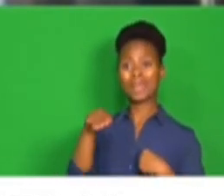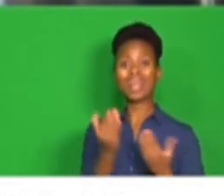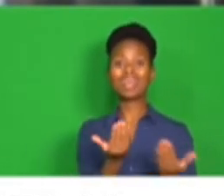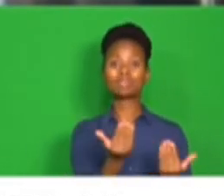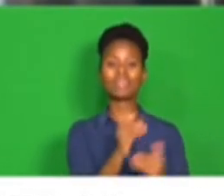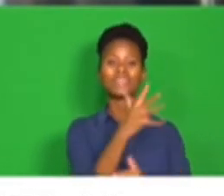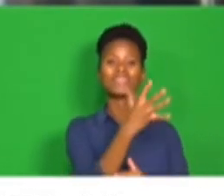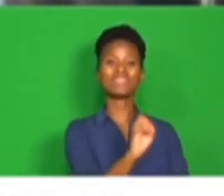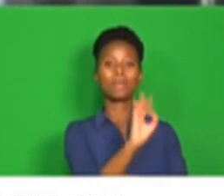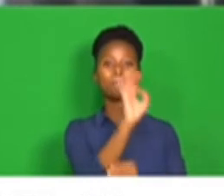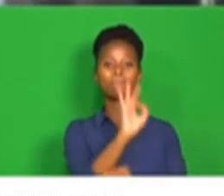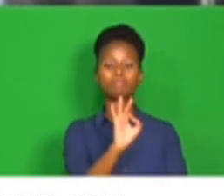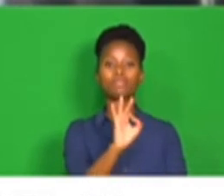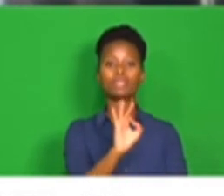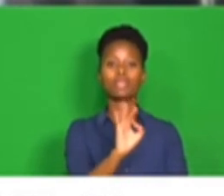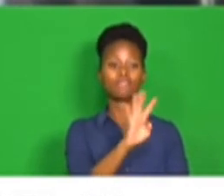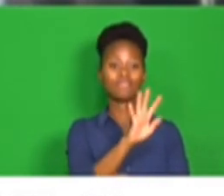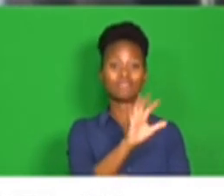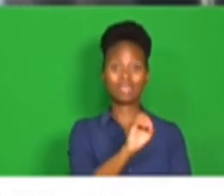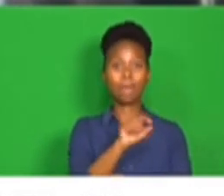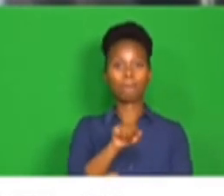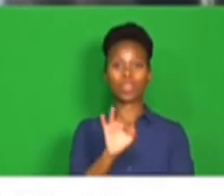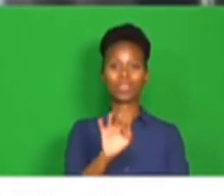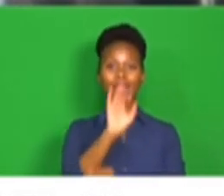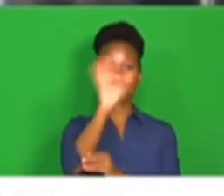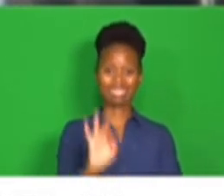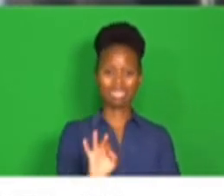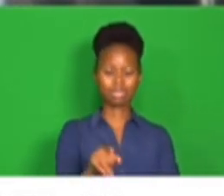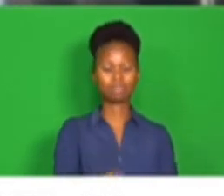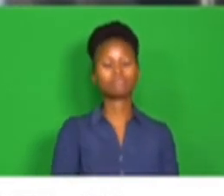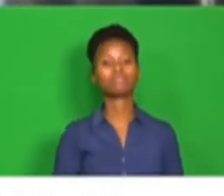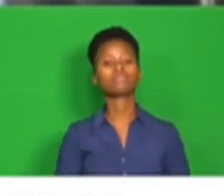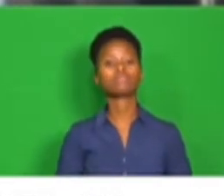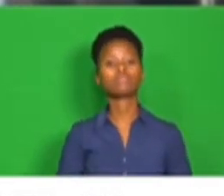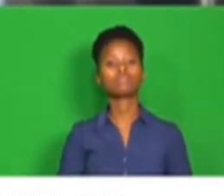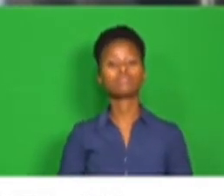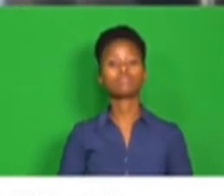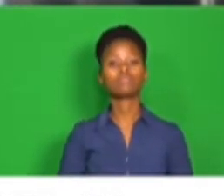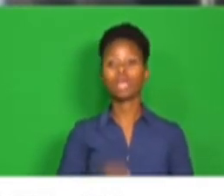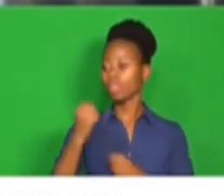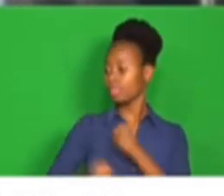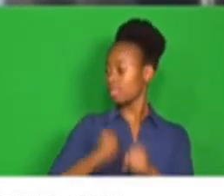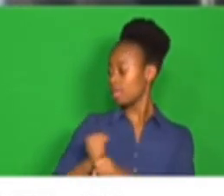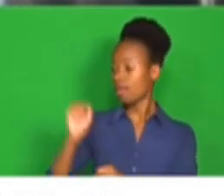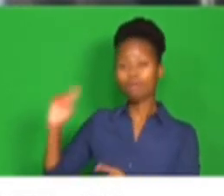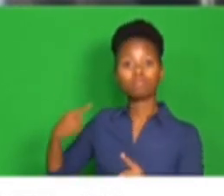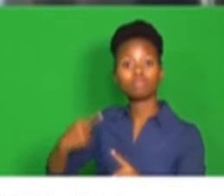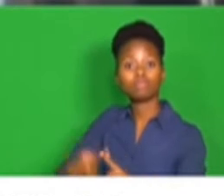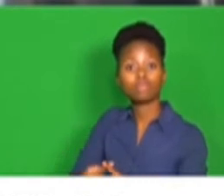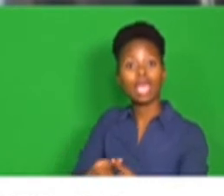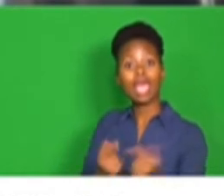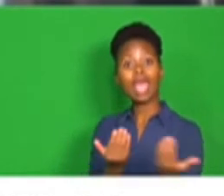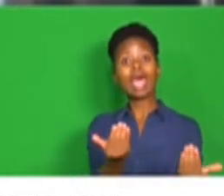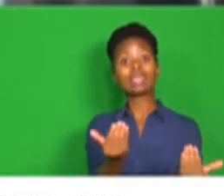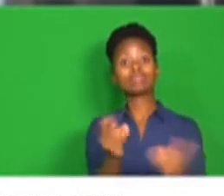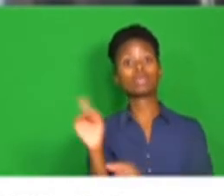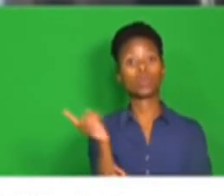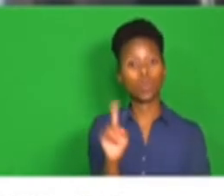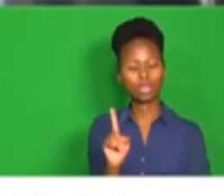50.3% growth. The growth rate for the full year is now expected to be